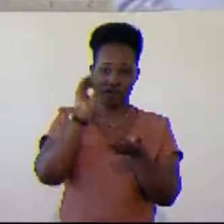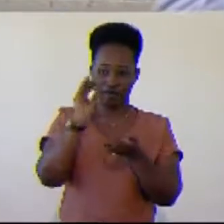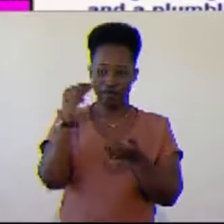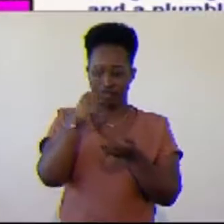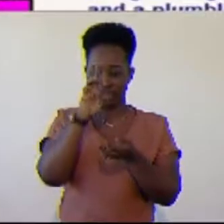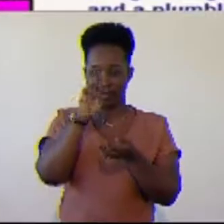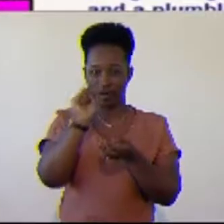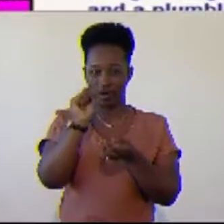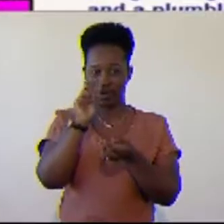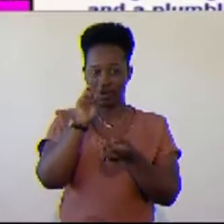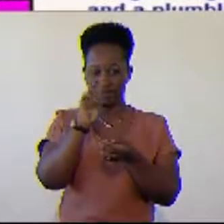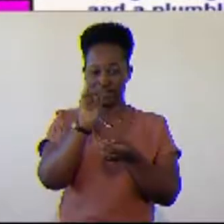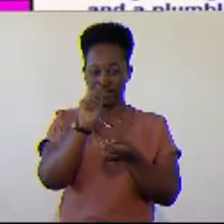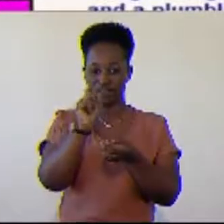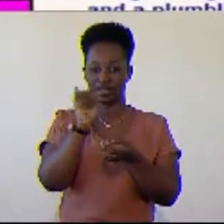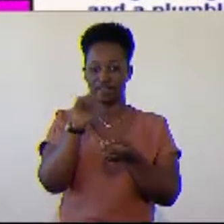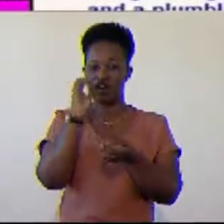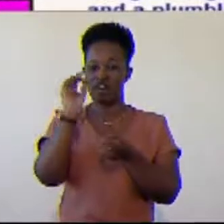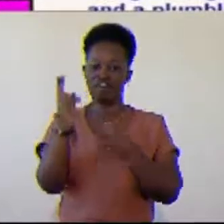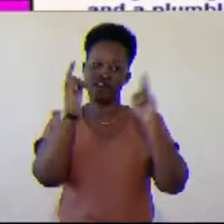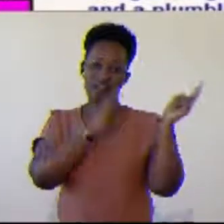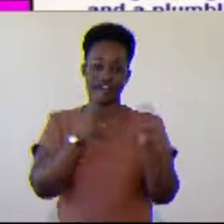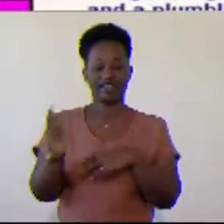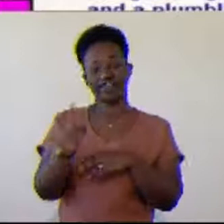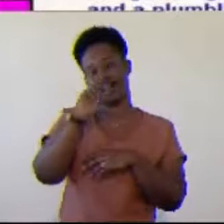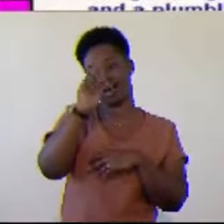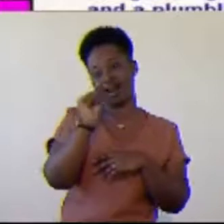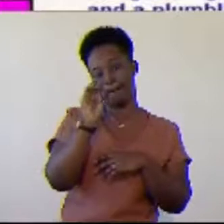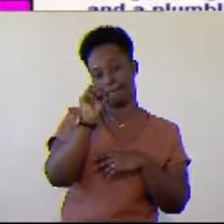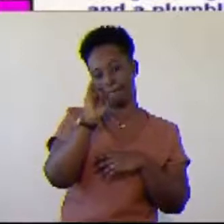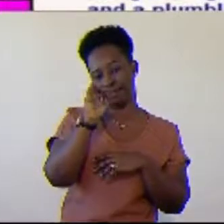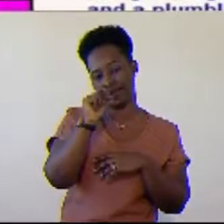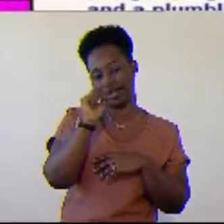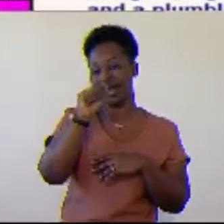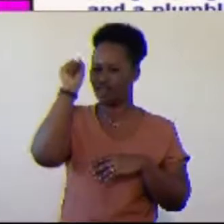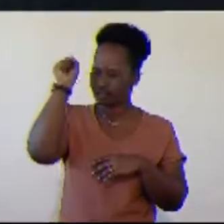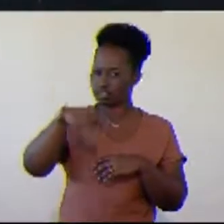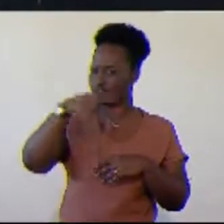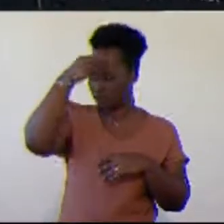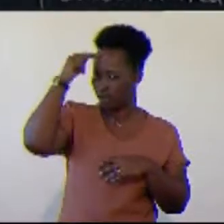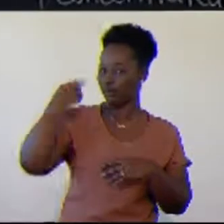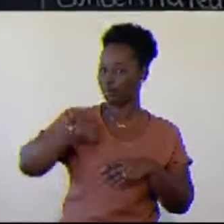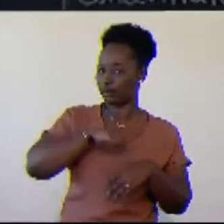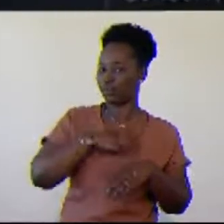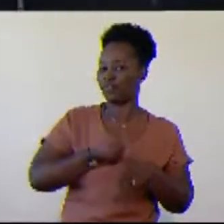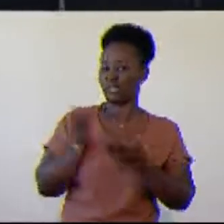we have done that. And that's why we have this. Okay, let's move ahead.